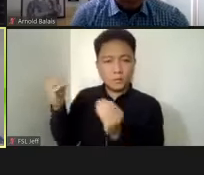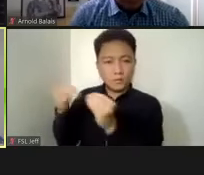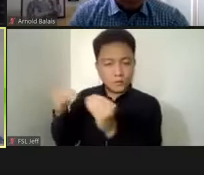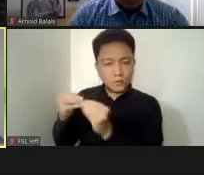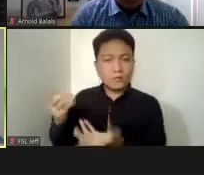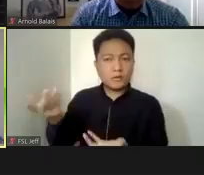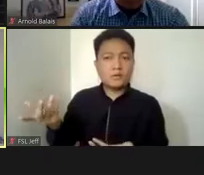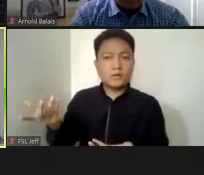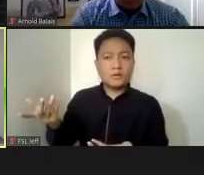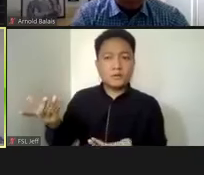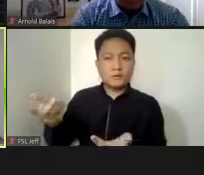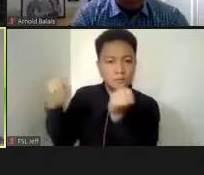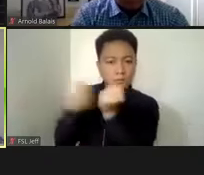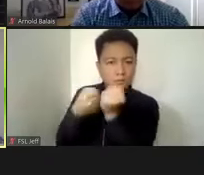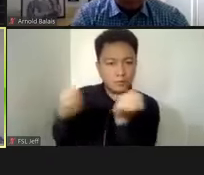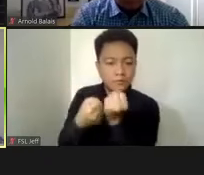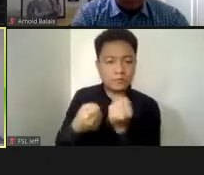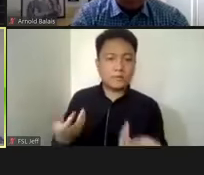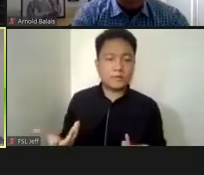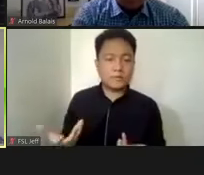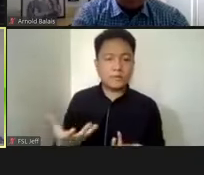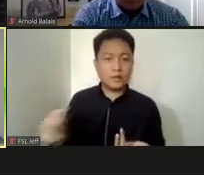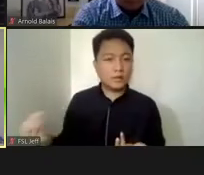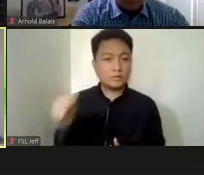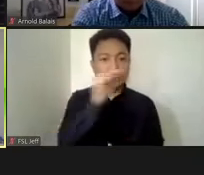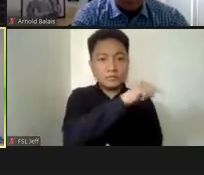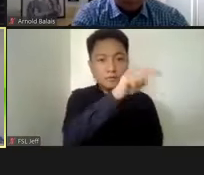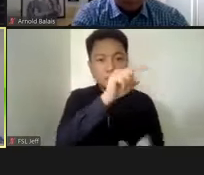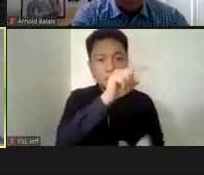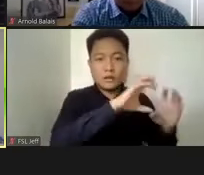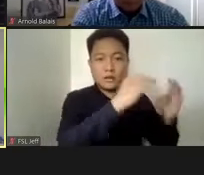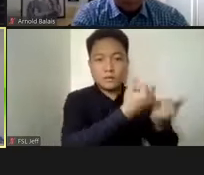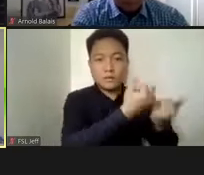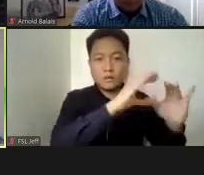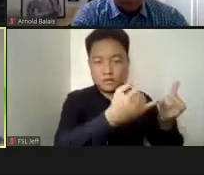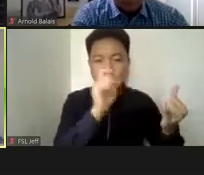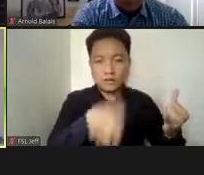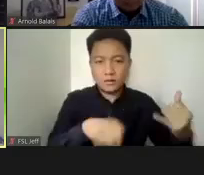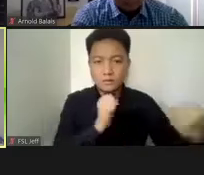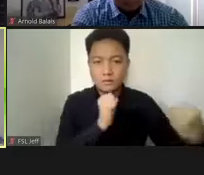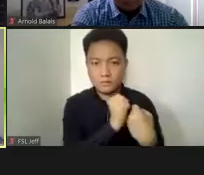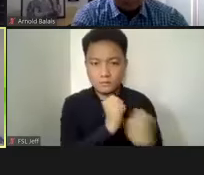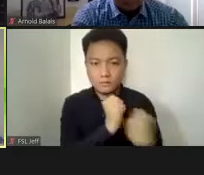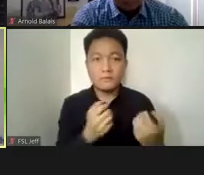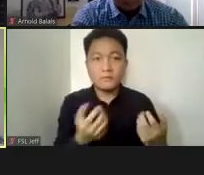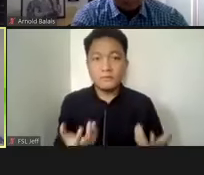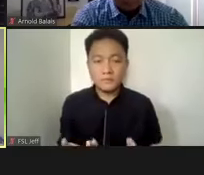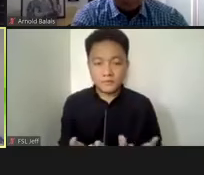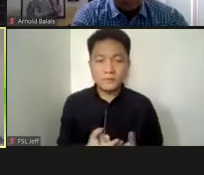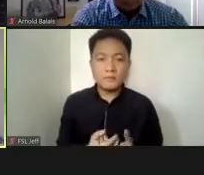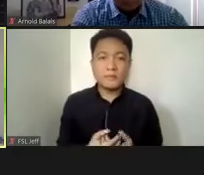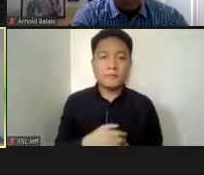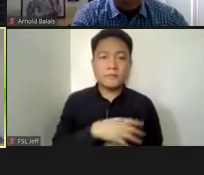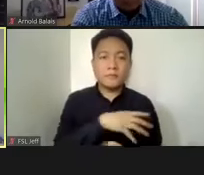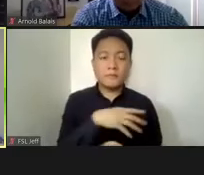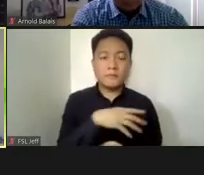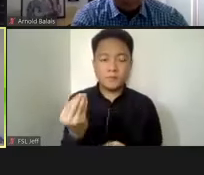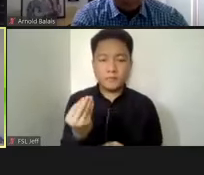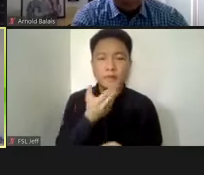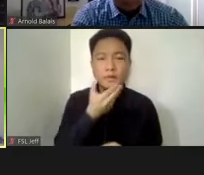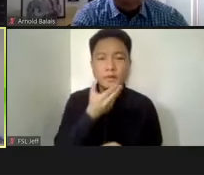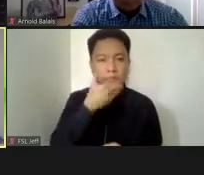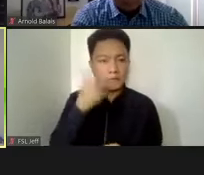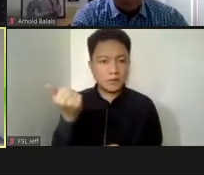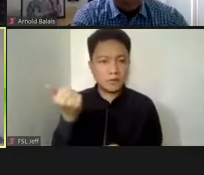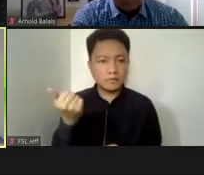to invest on renewable. But, you know, there's also hope for other types of investors. I think